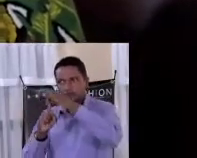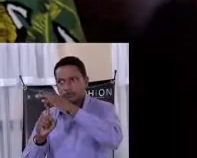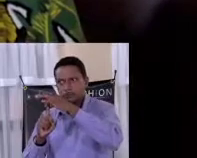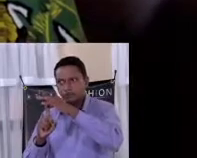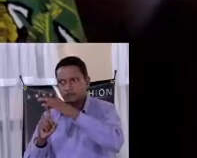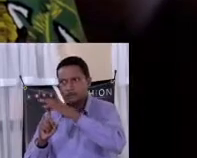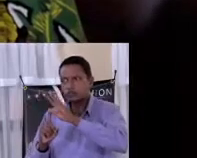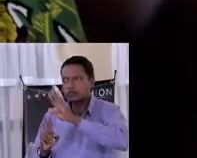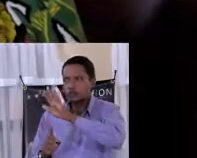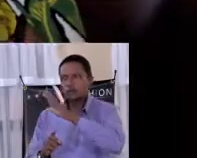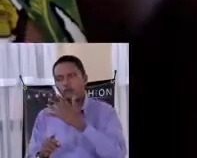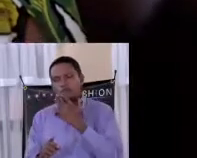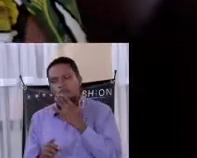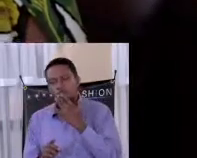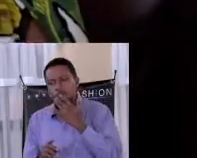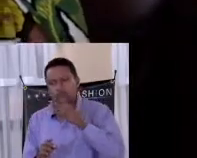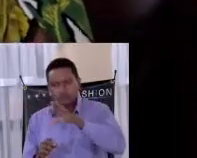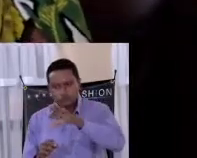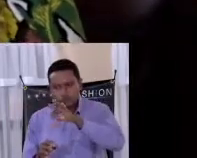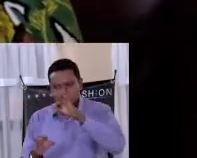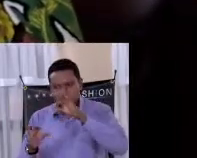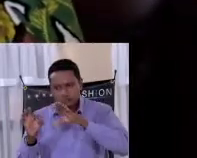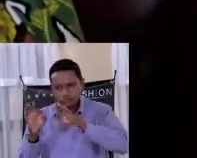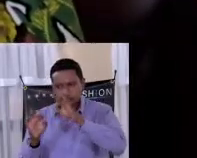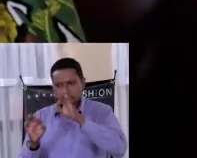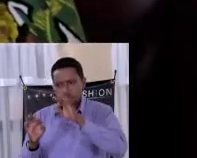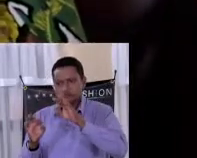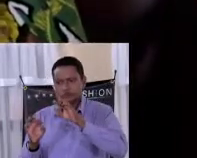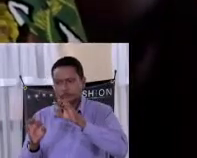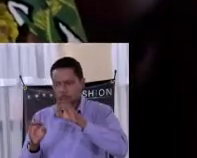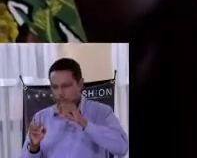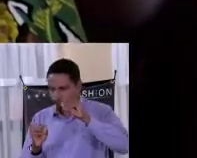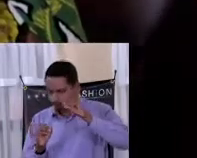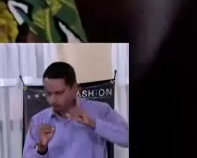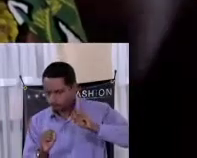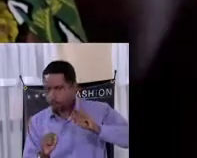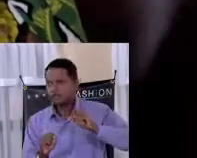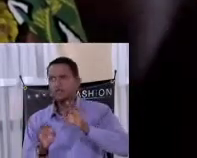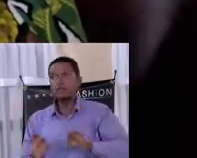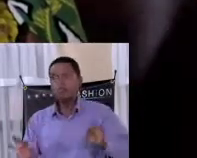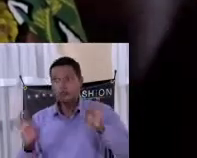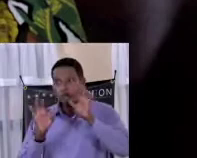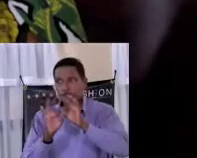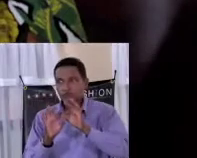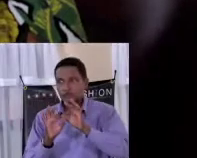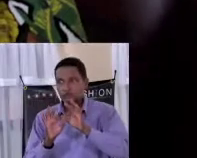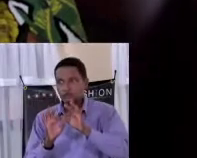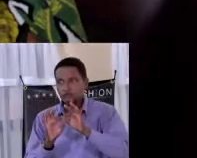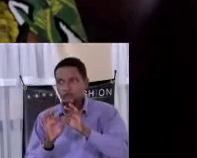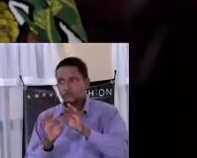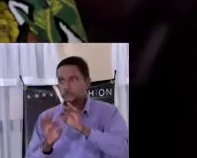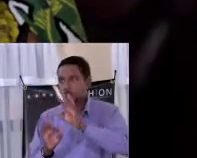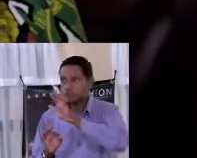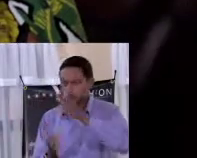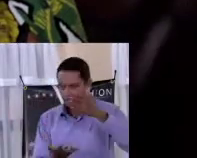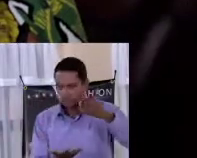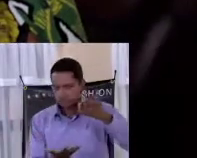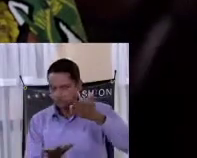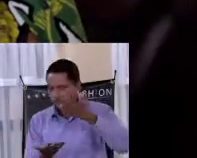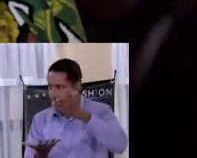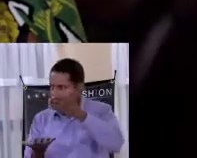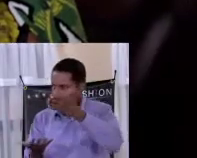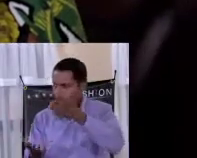color selection, very important. How do you make your product relevant to the market, but still